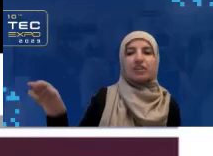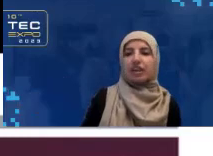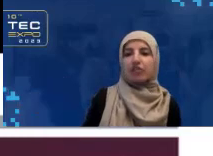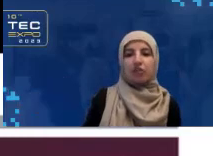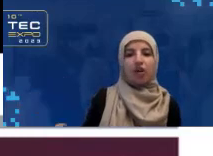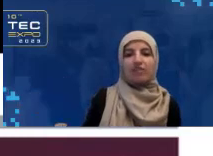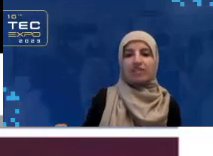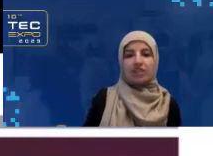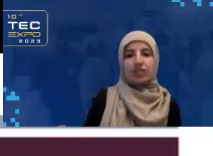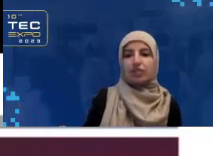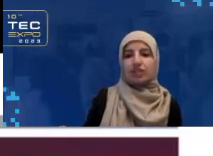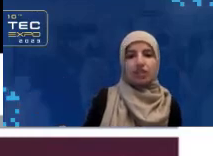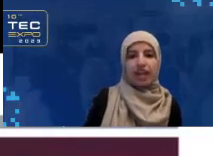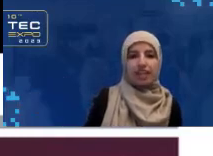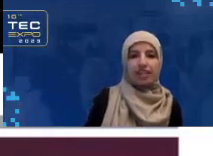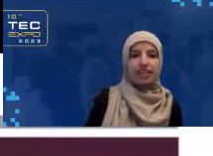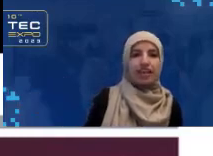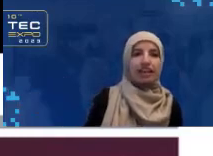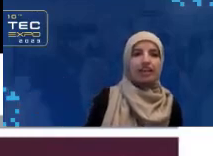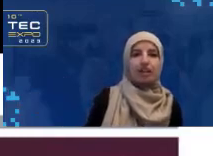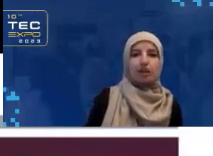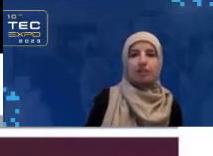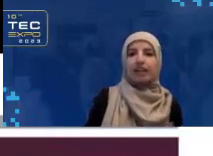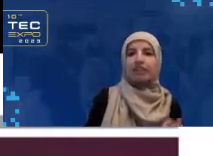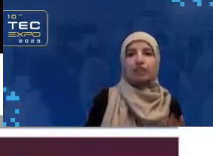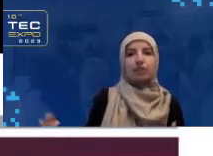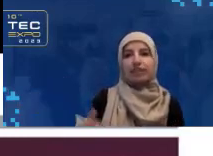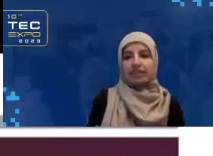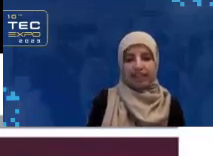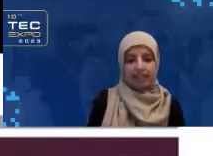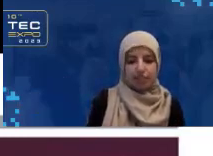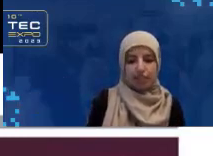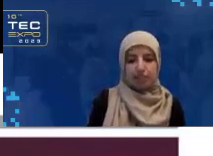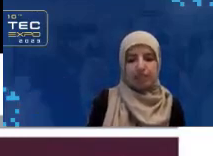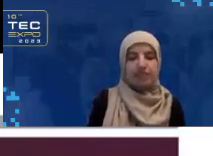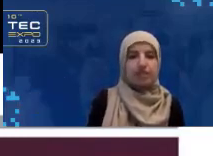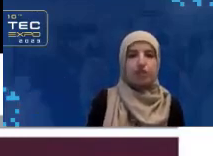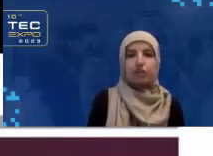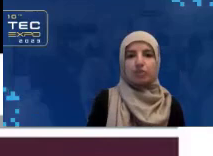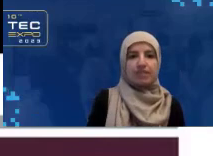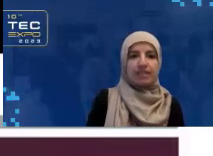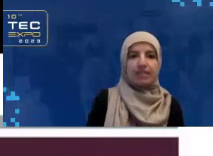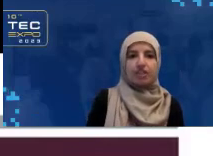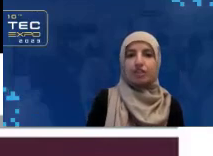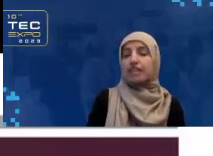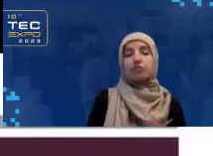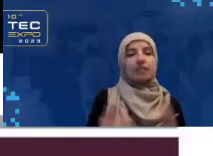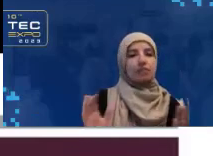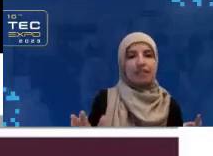can continue the conversation through the chat. Yeah. But I will invite the next presenter to do the